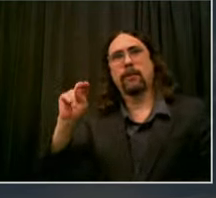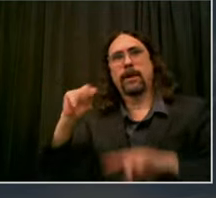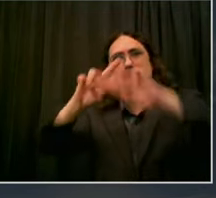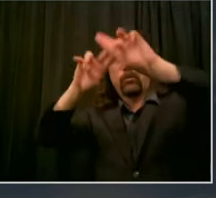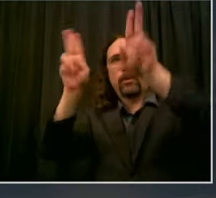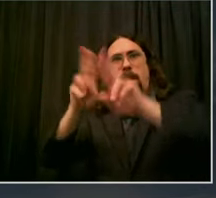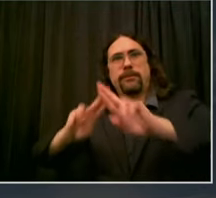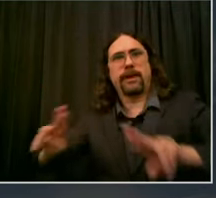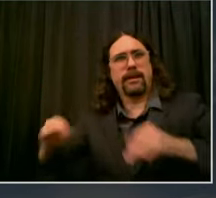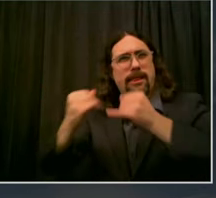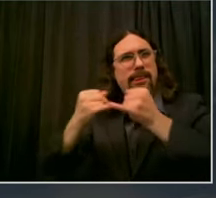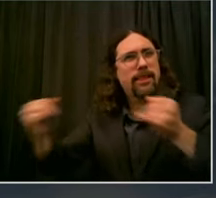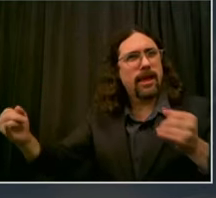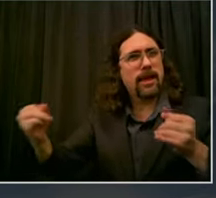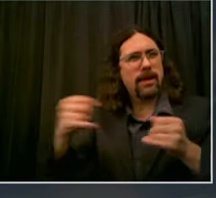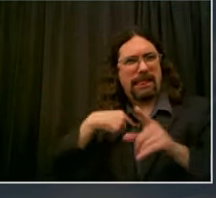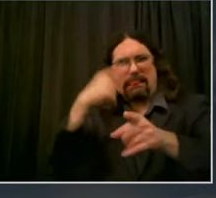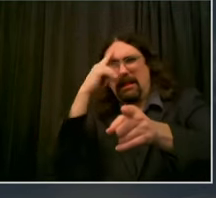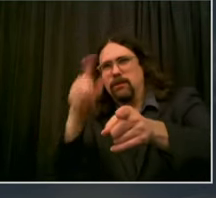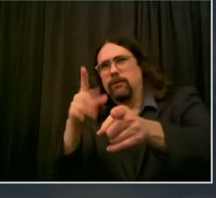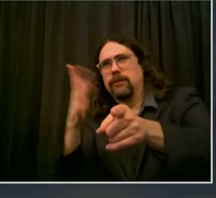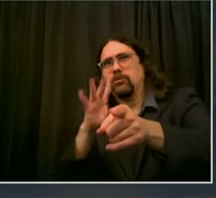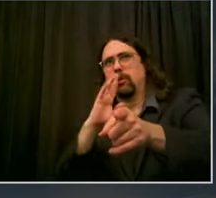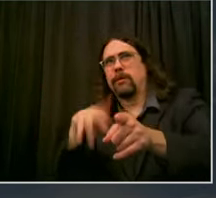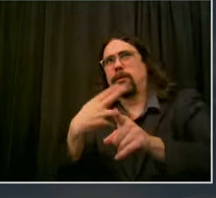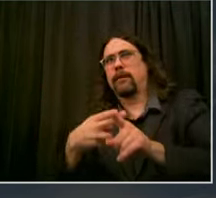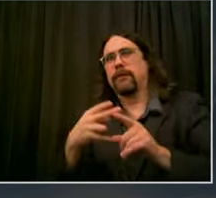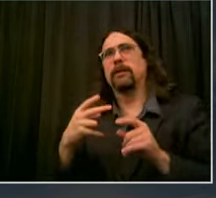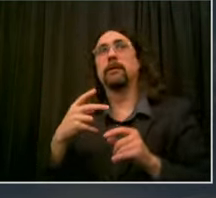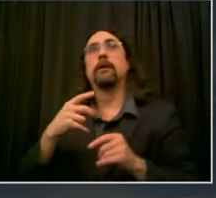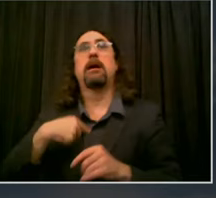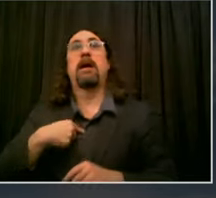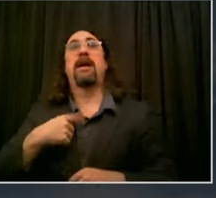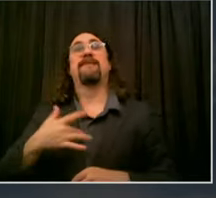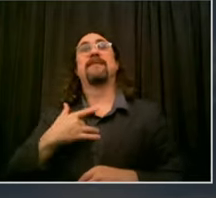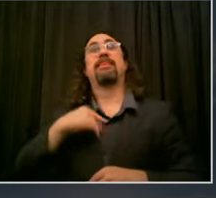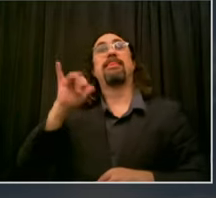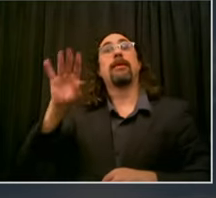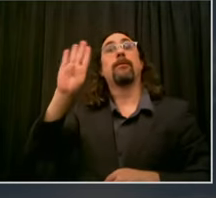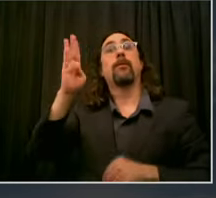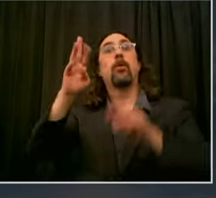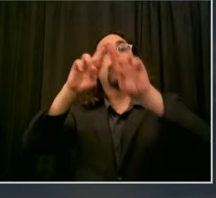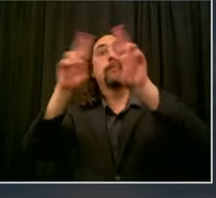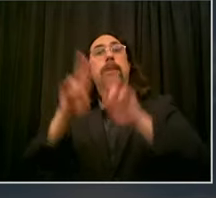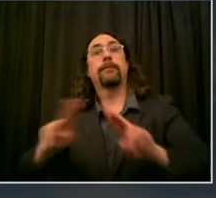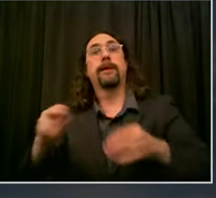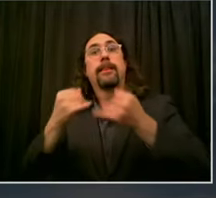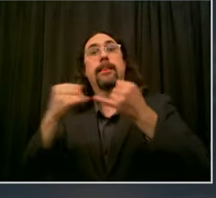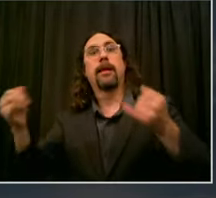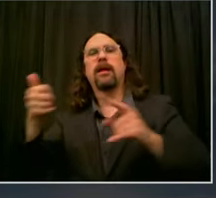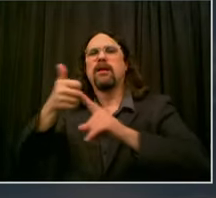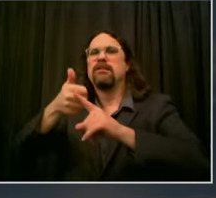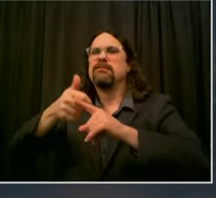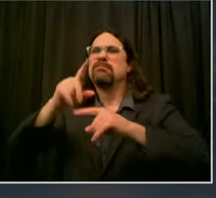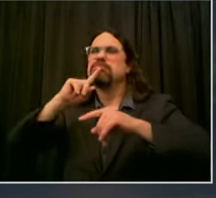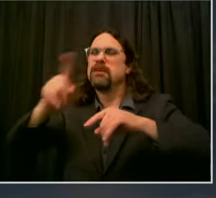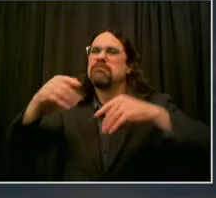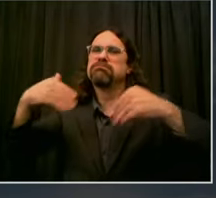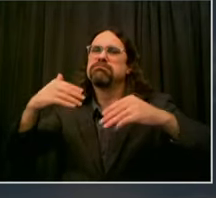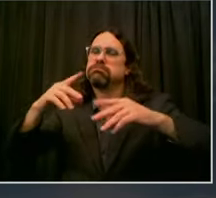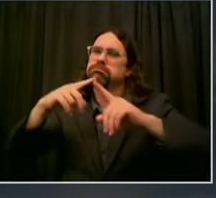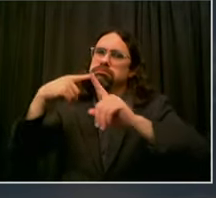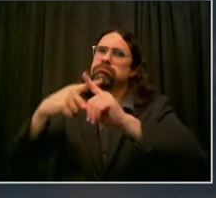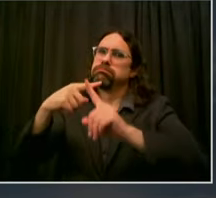uniform discipline system to make sure that there's no inequities. And I believe we posted some of that. So we're moving towards